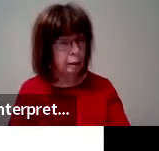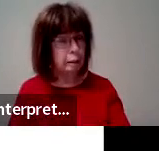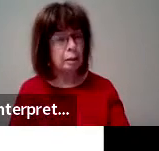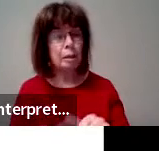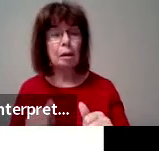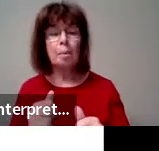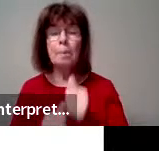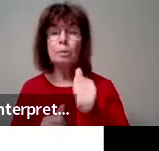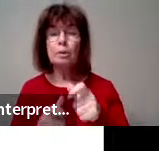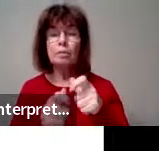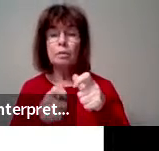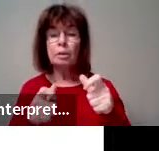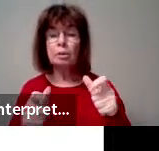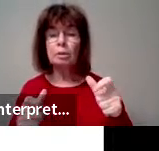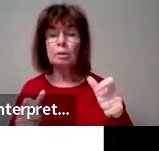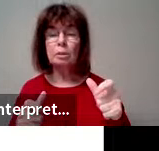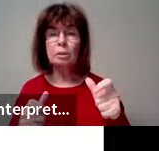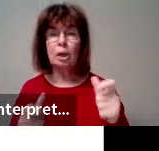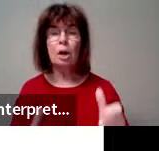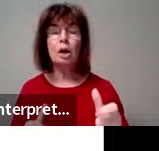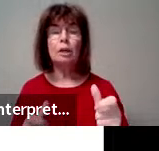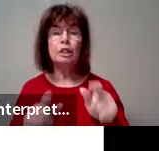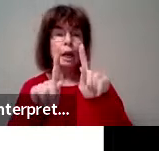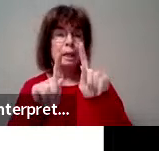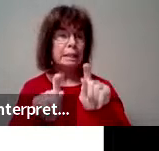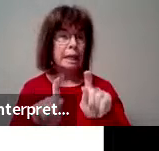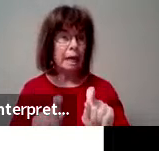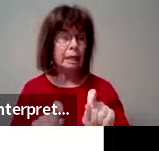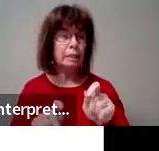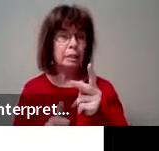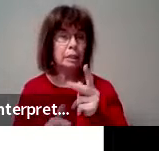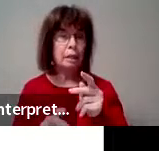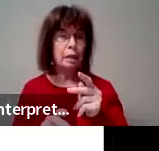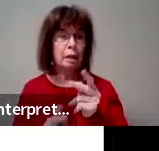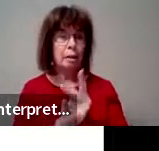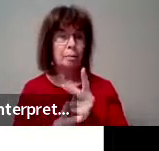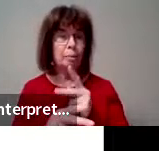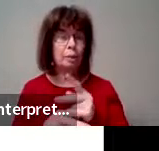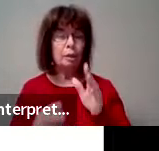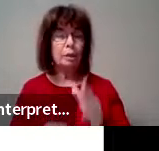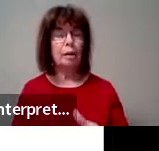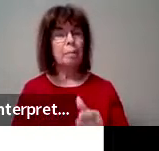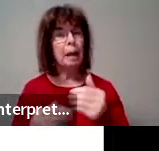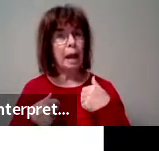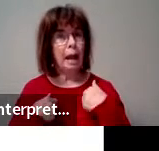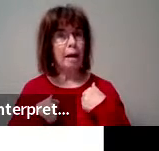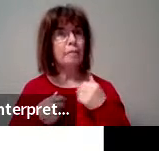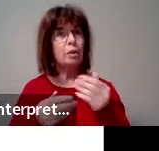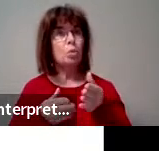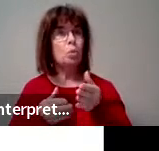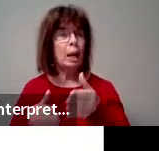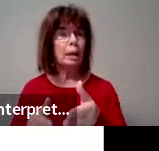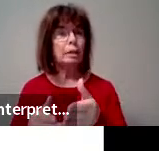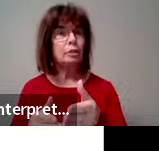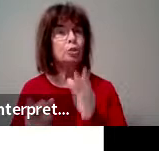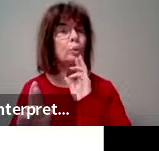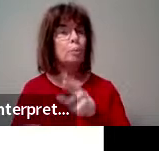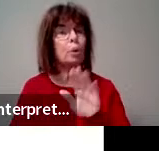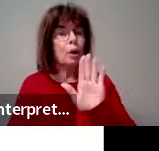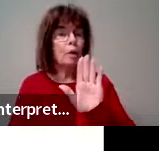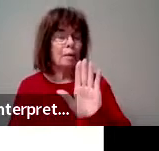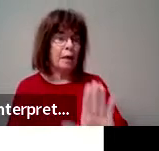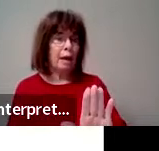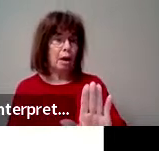of the large test manufacturers are able to provide a way to report your test